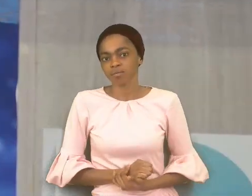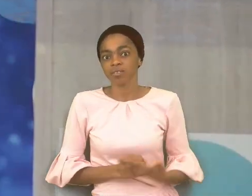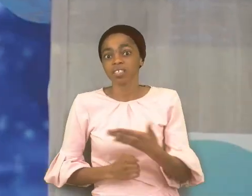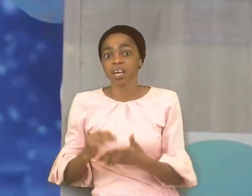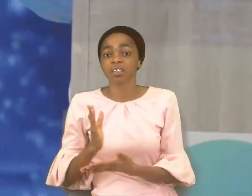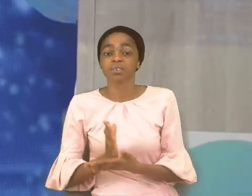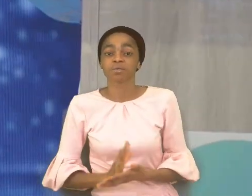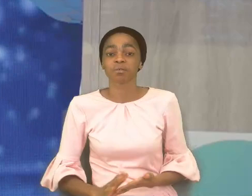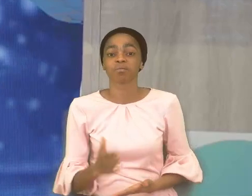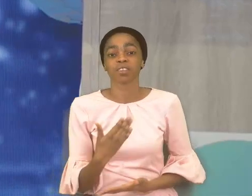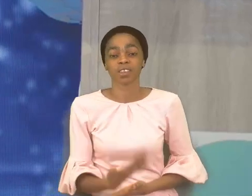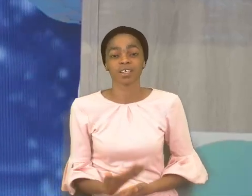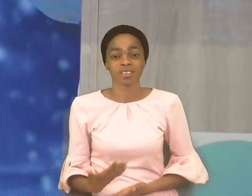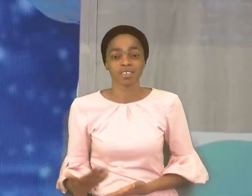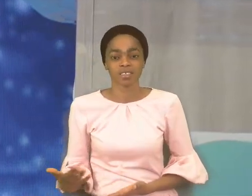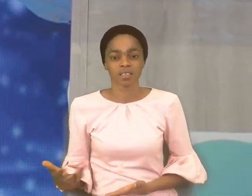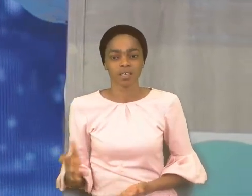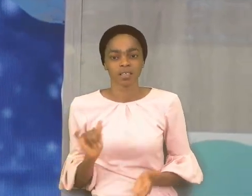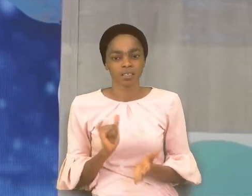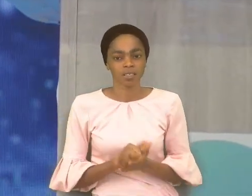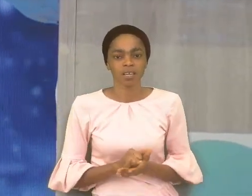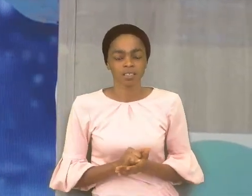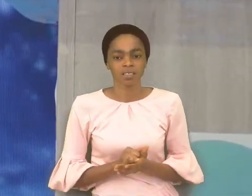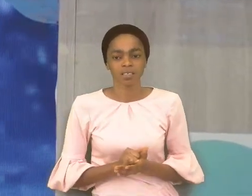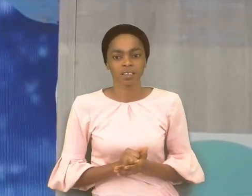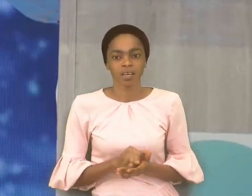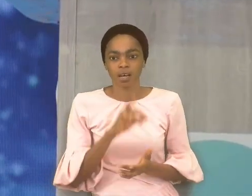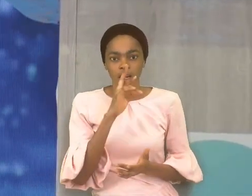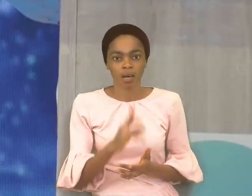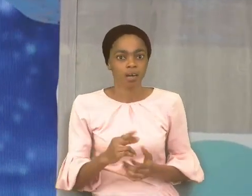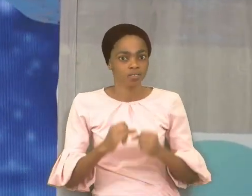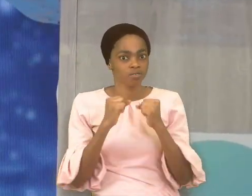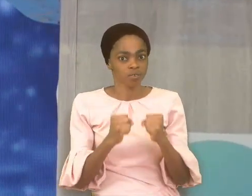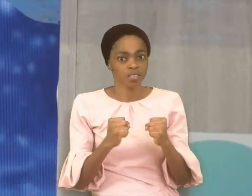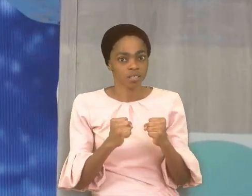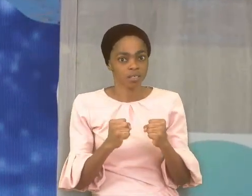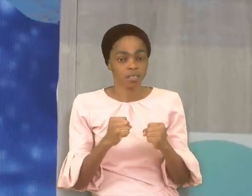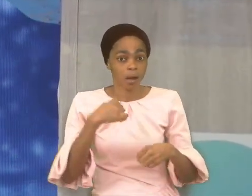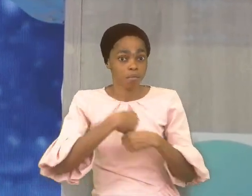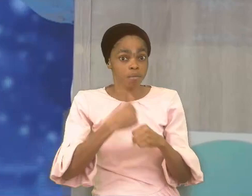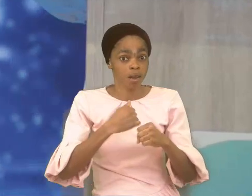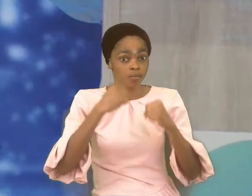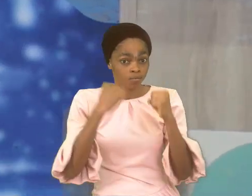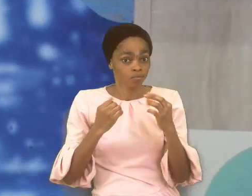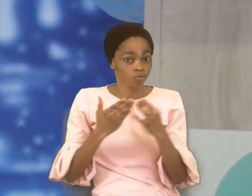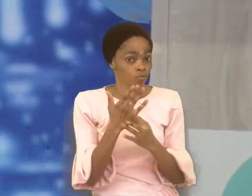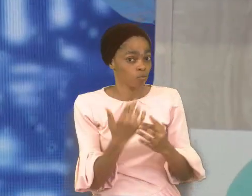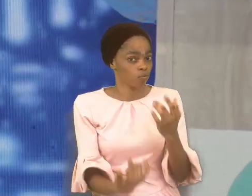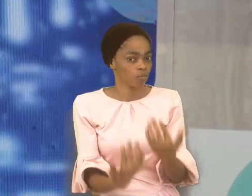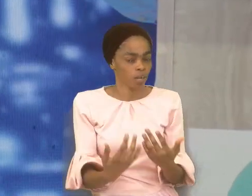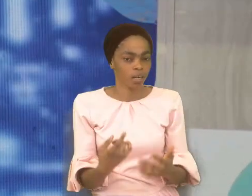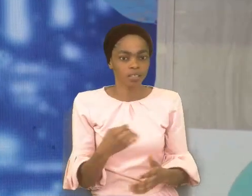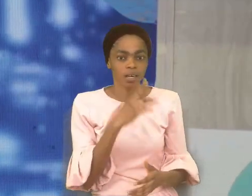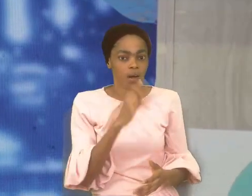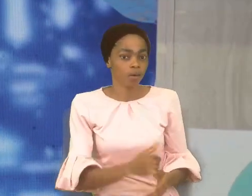by fire. There are other materials that are burnt off by fire. If you are the stuff